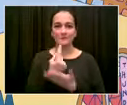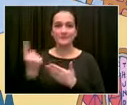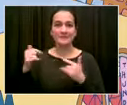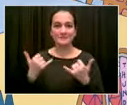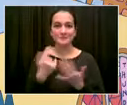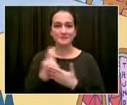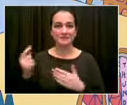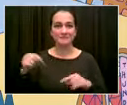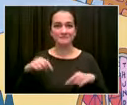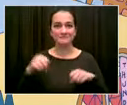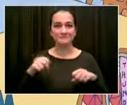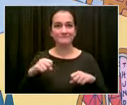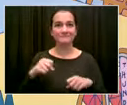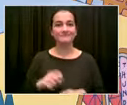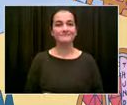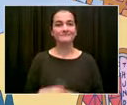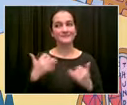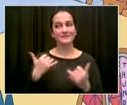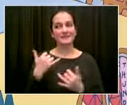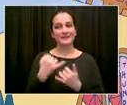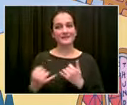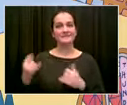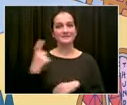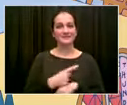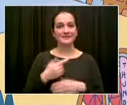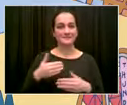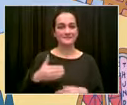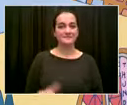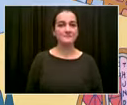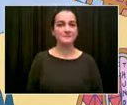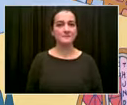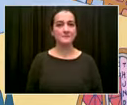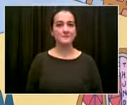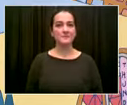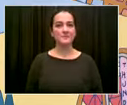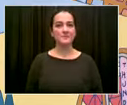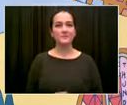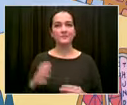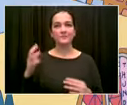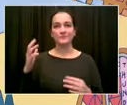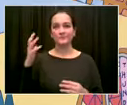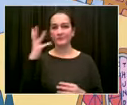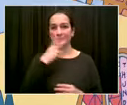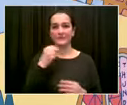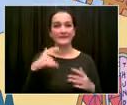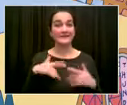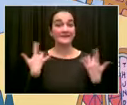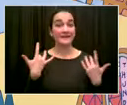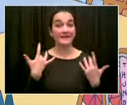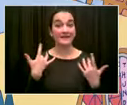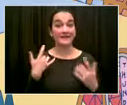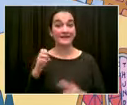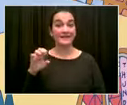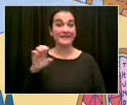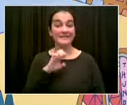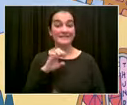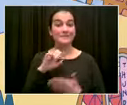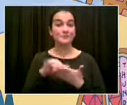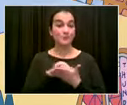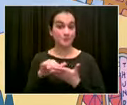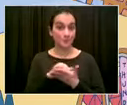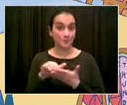stuff happening, including this beautiful event we're going to have later on in East New York for the baby bonds. But a lot is happening here in